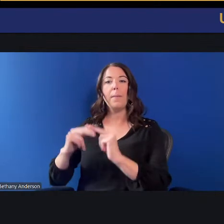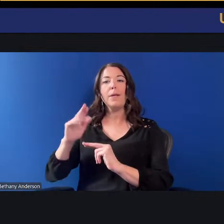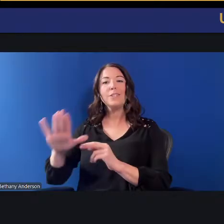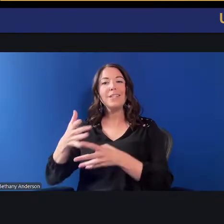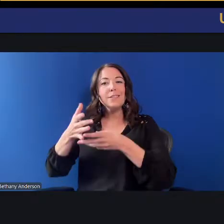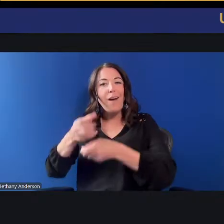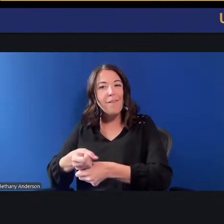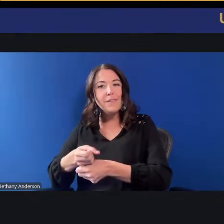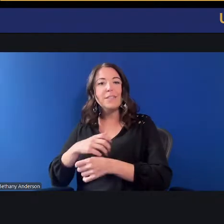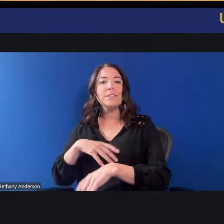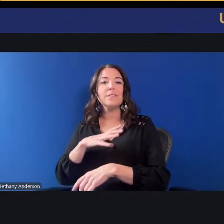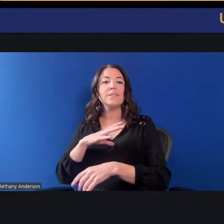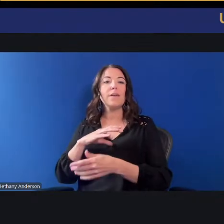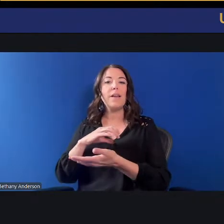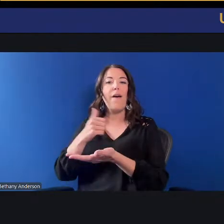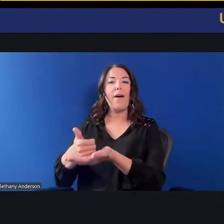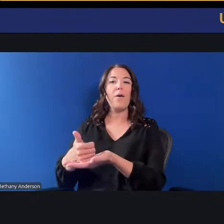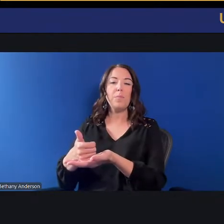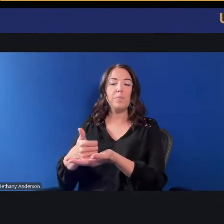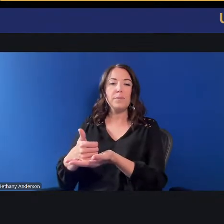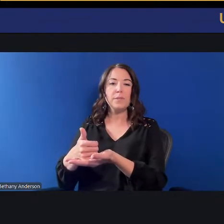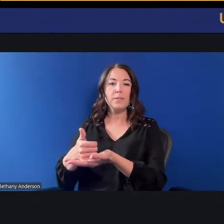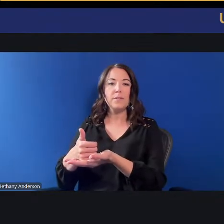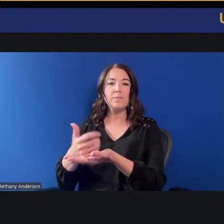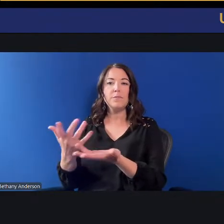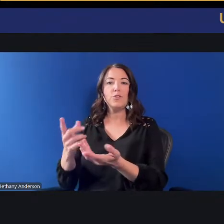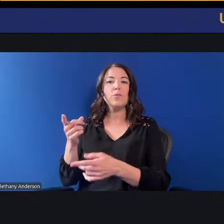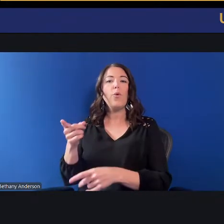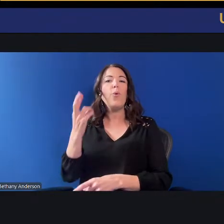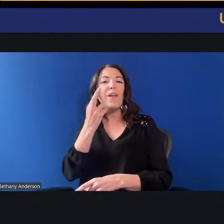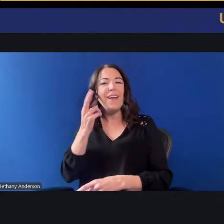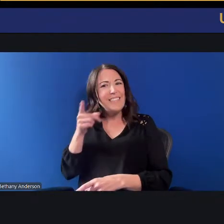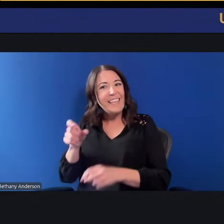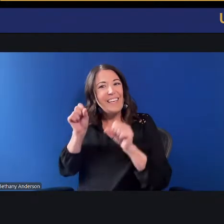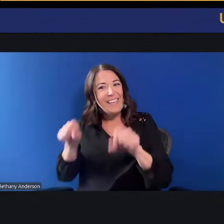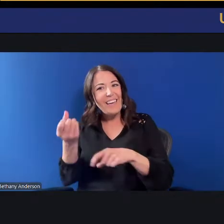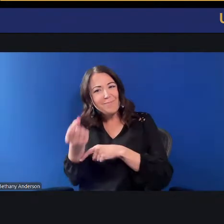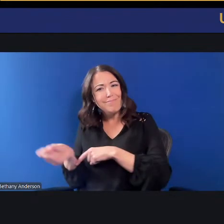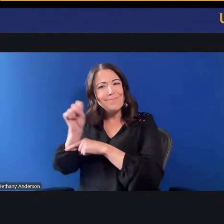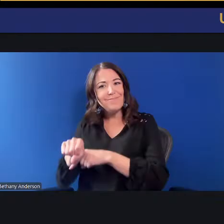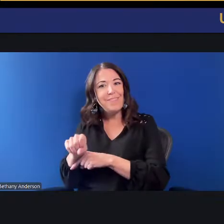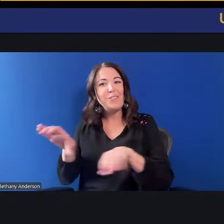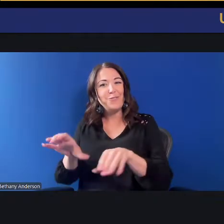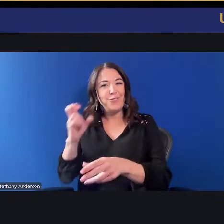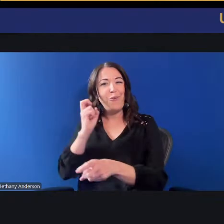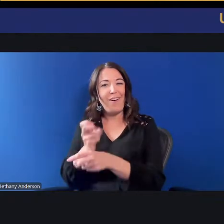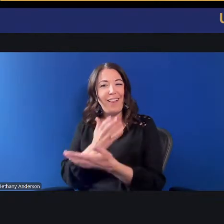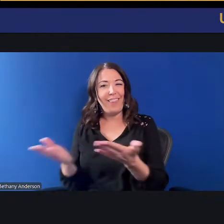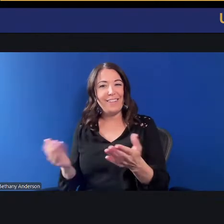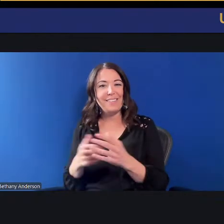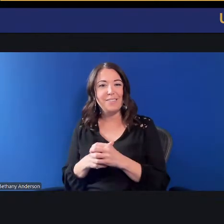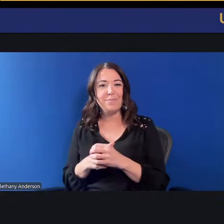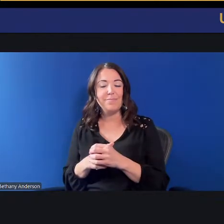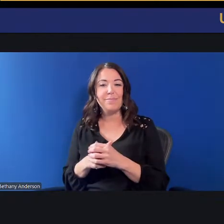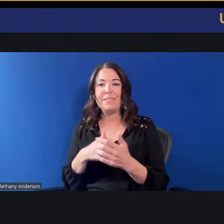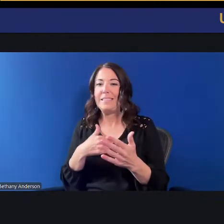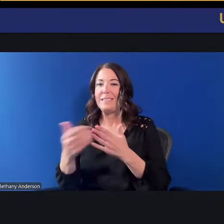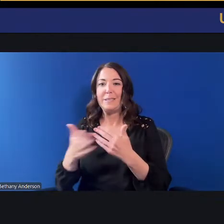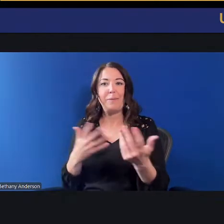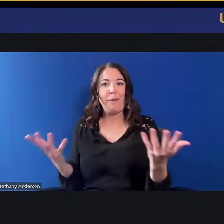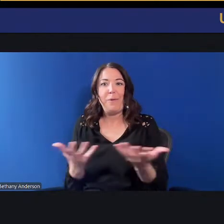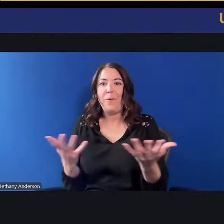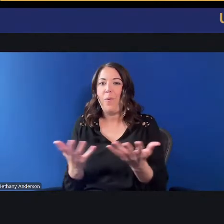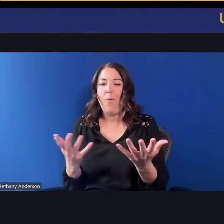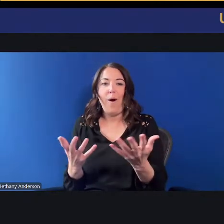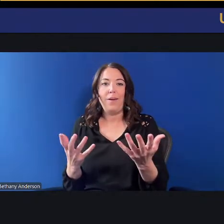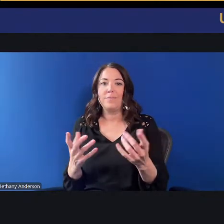his, just realizing he can do hard things no matter what gets in